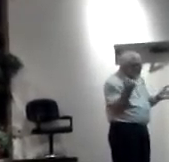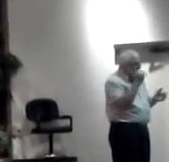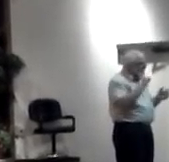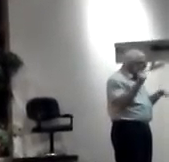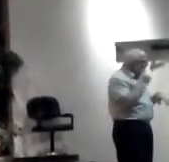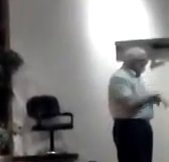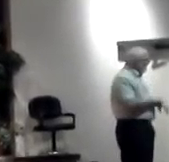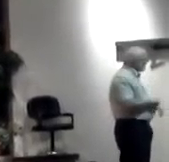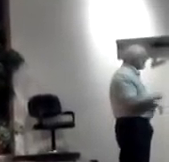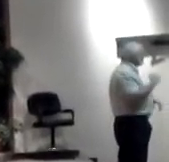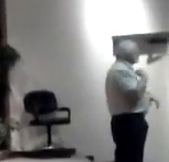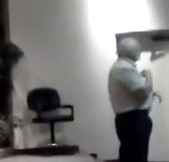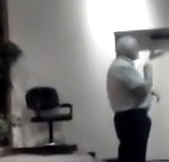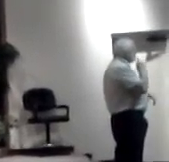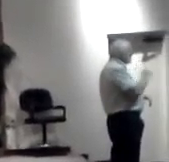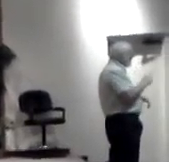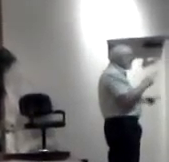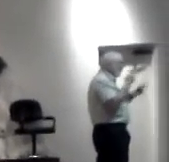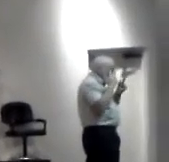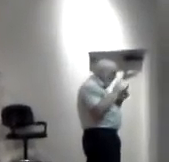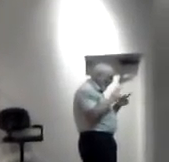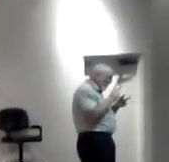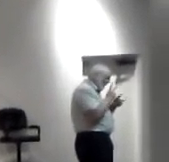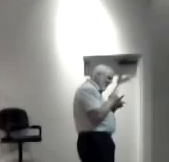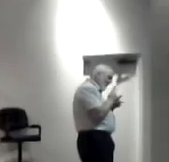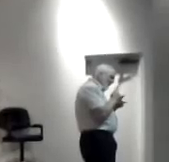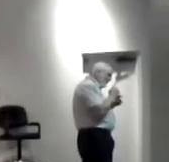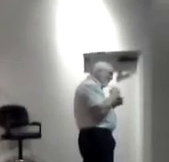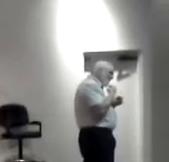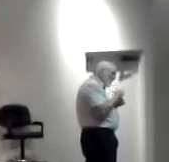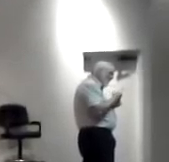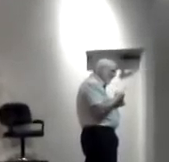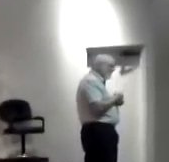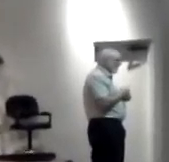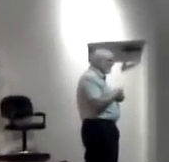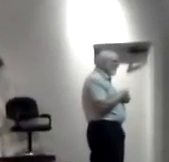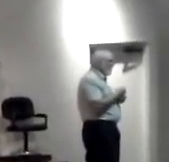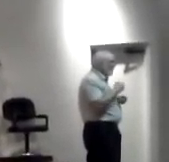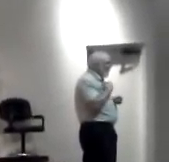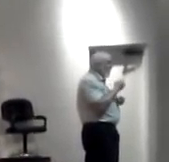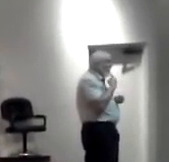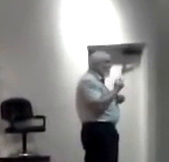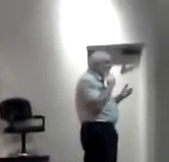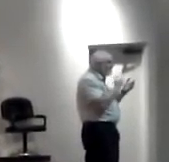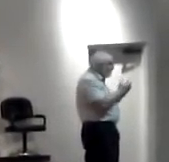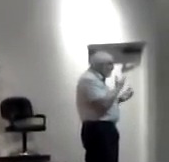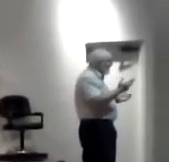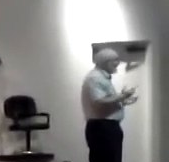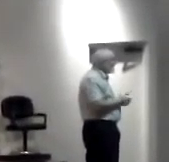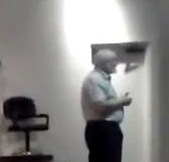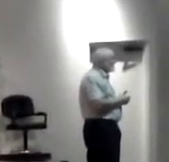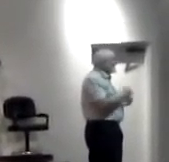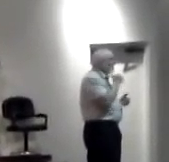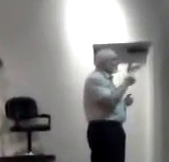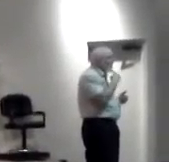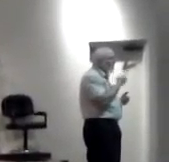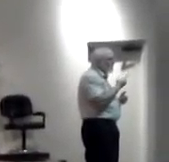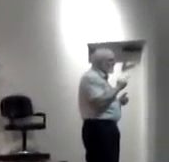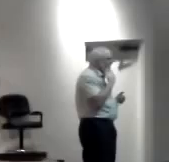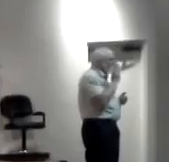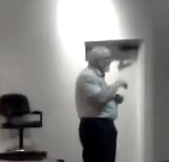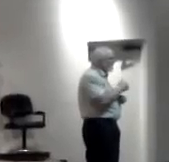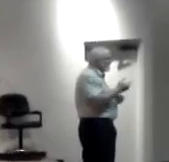That we are watching what we're saying. We're going to say the good things, and we're not going to say the bad